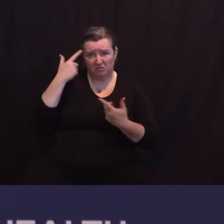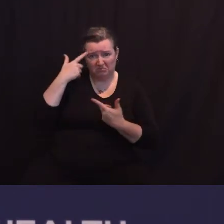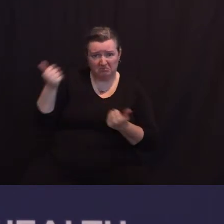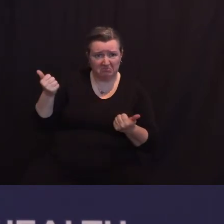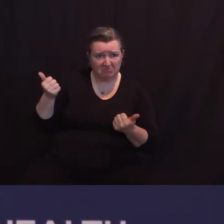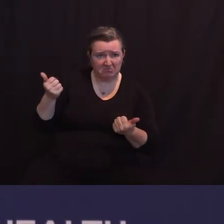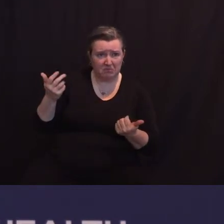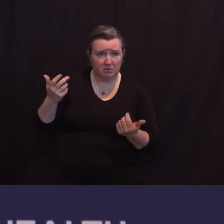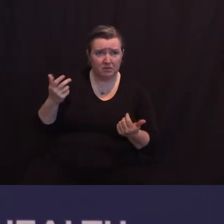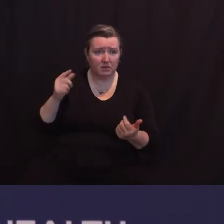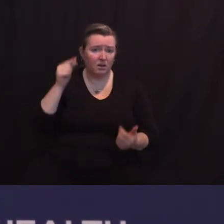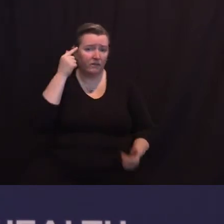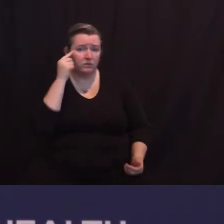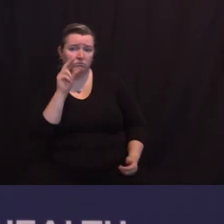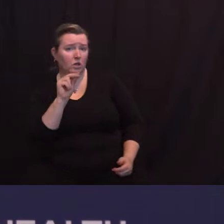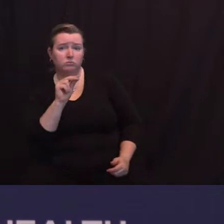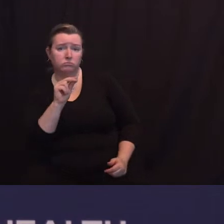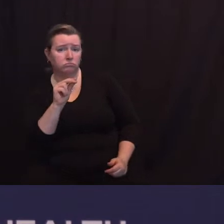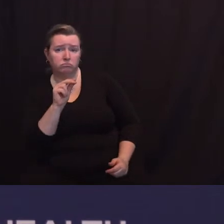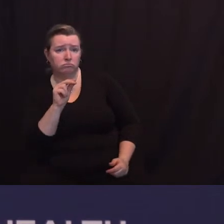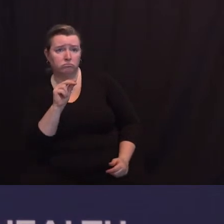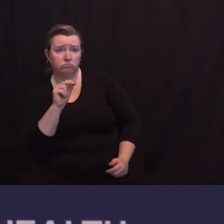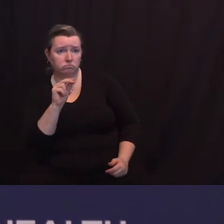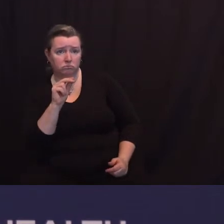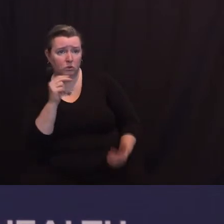now, no. Okay, thank you. We